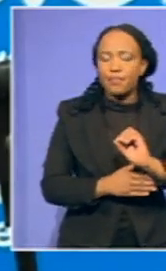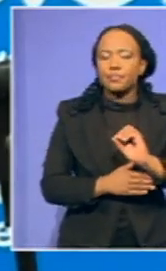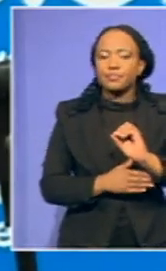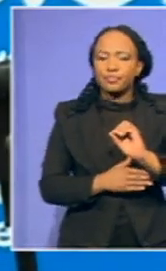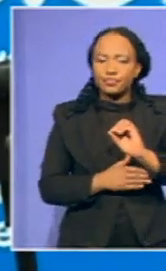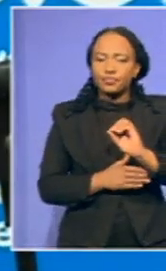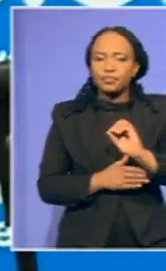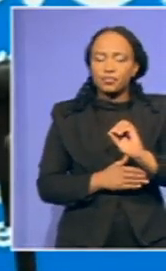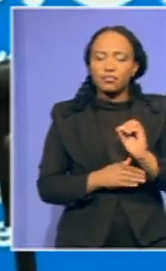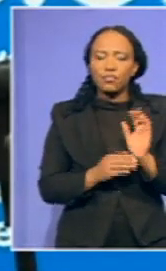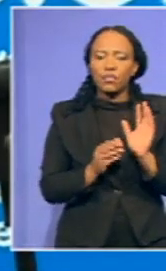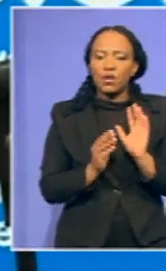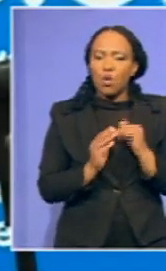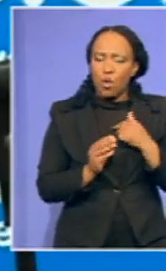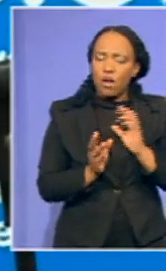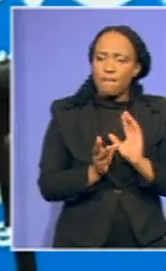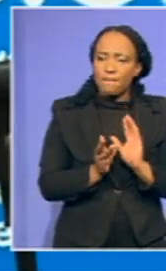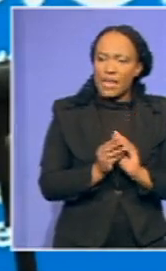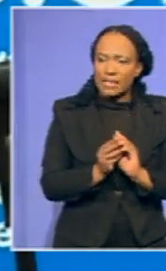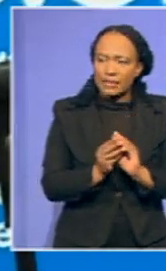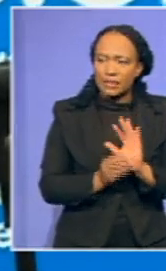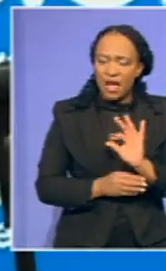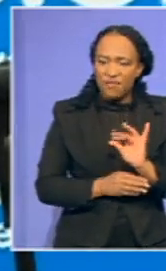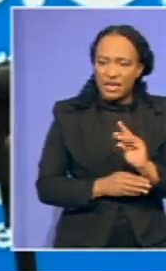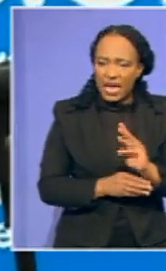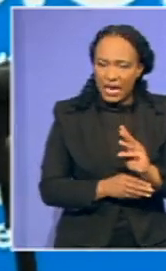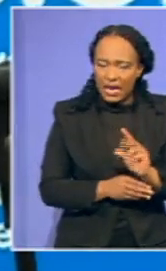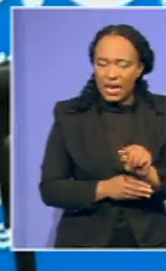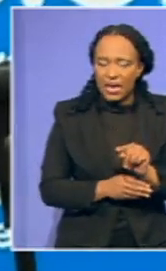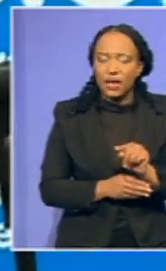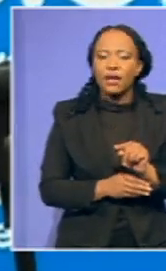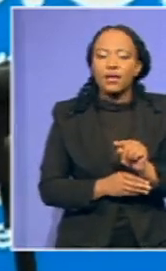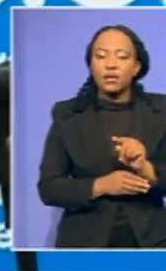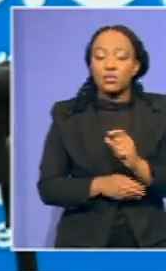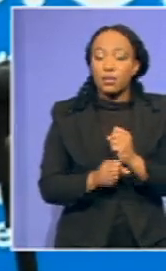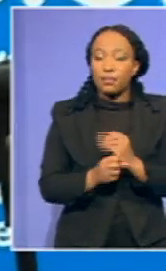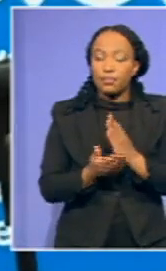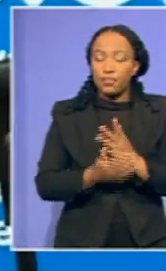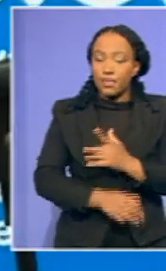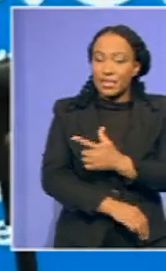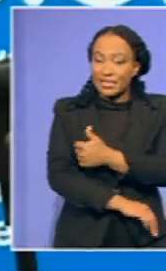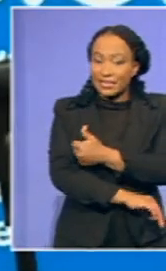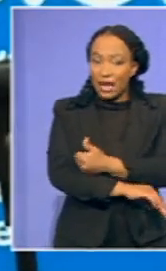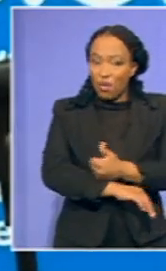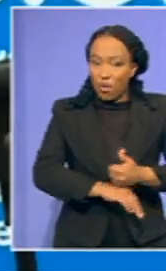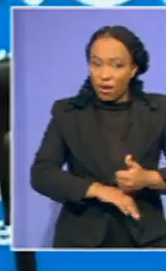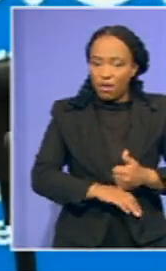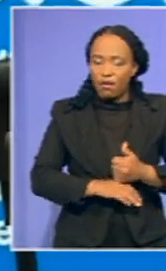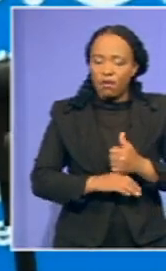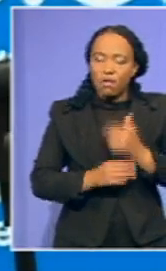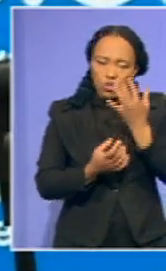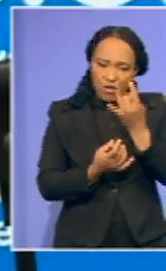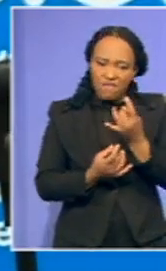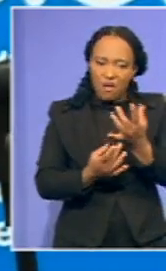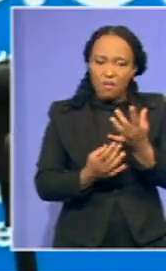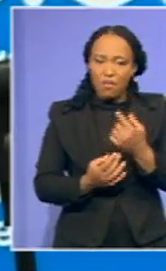have meetings, they happen on a daily basis, that ensures that the stakeholders are informed, and ensures that ourselves